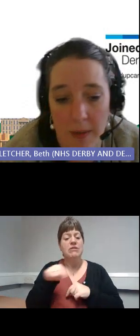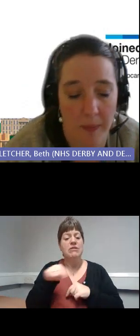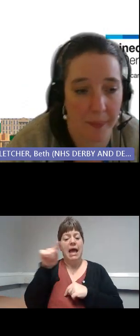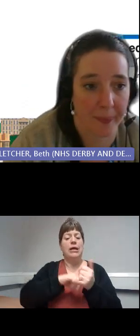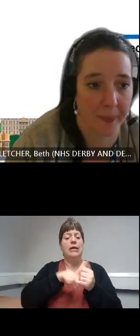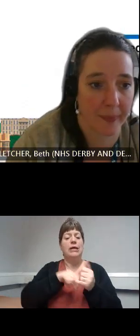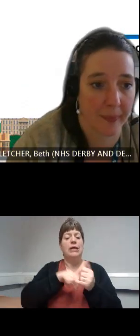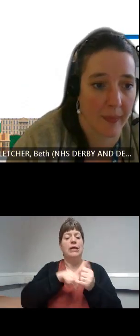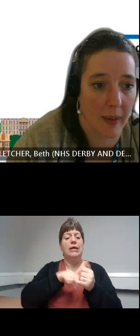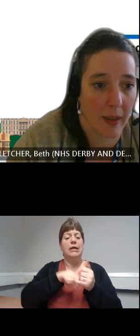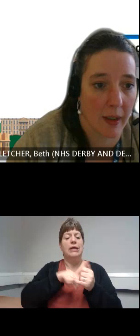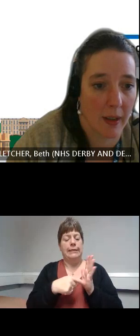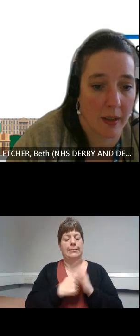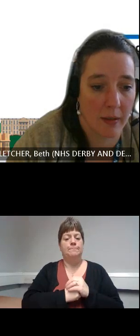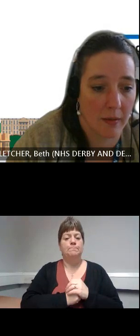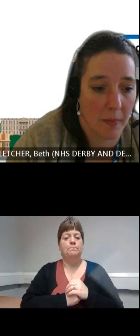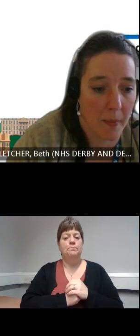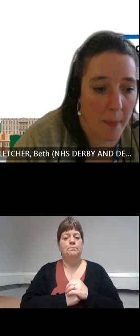ddicb.inquiries@nhs.net.